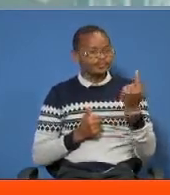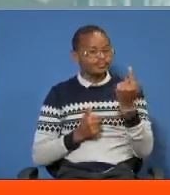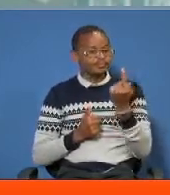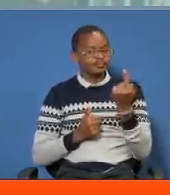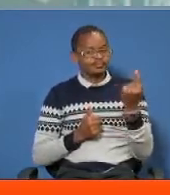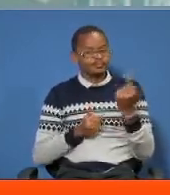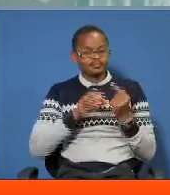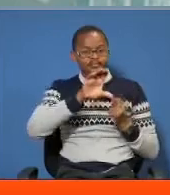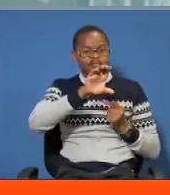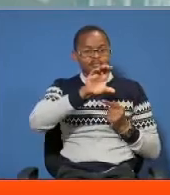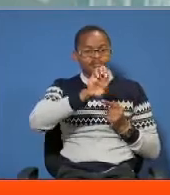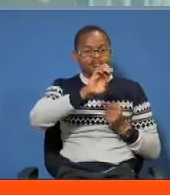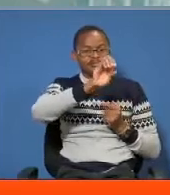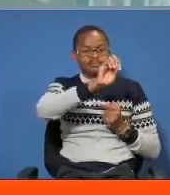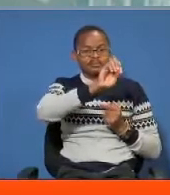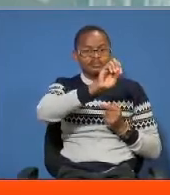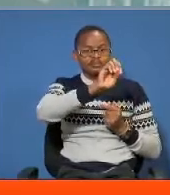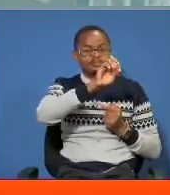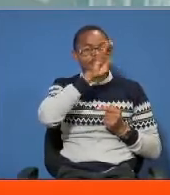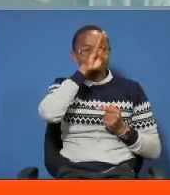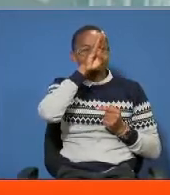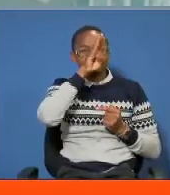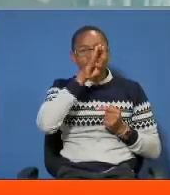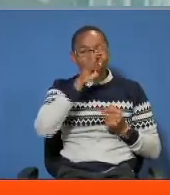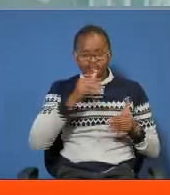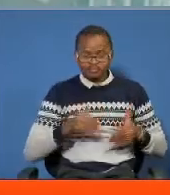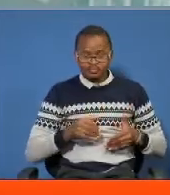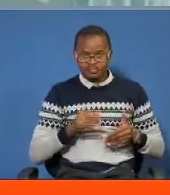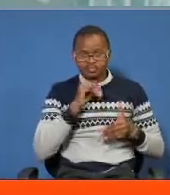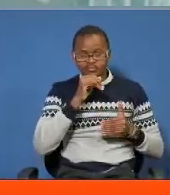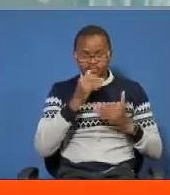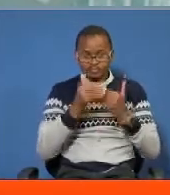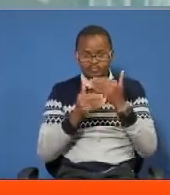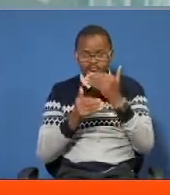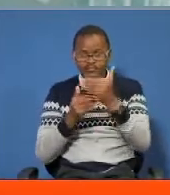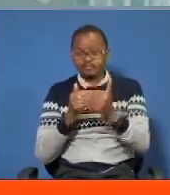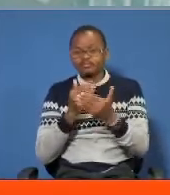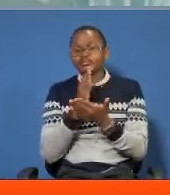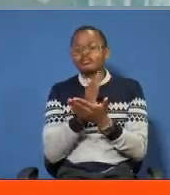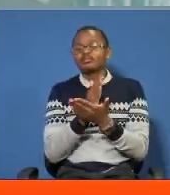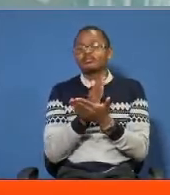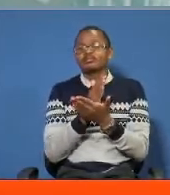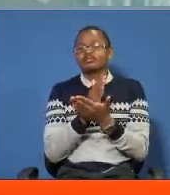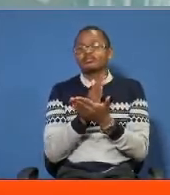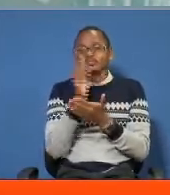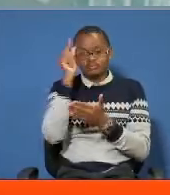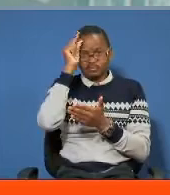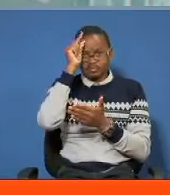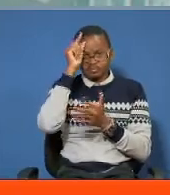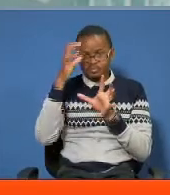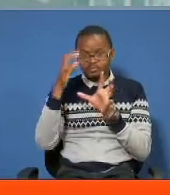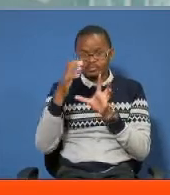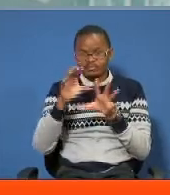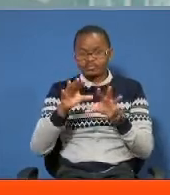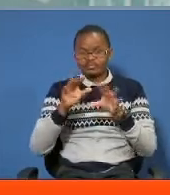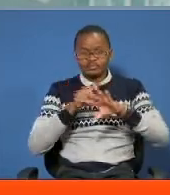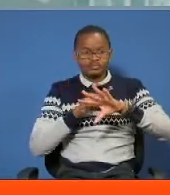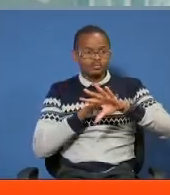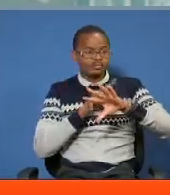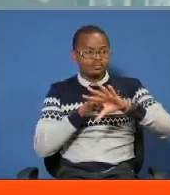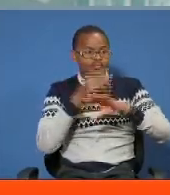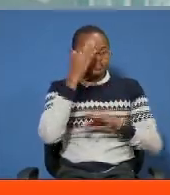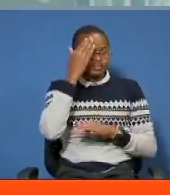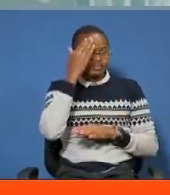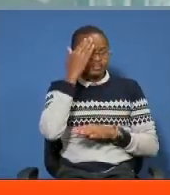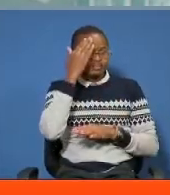as a first substantive CEO. So as an agency, being young, you know, the process typically is that a government agency takes time